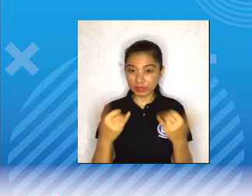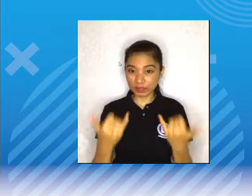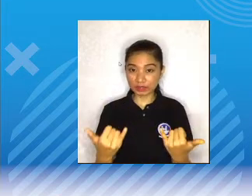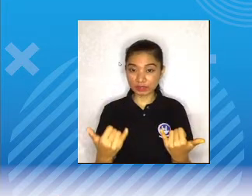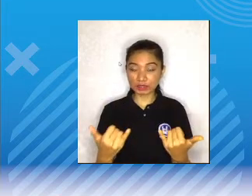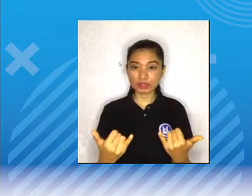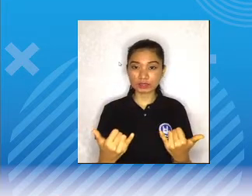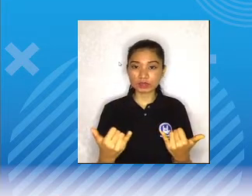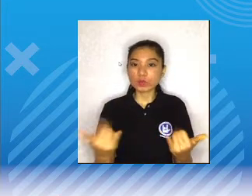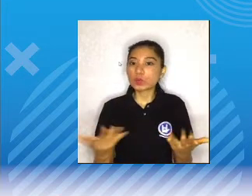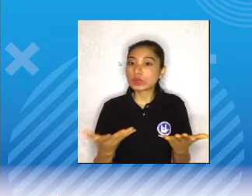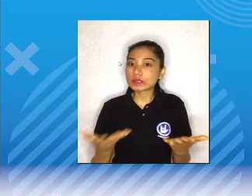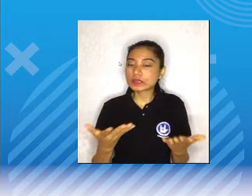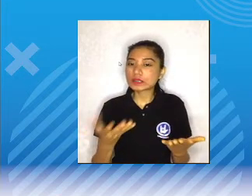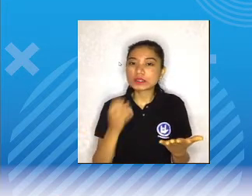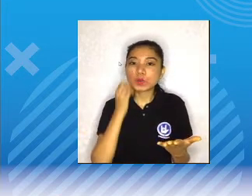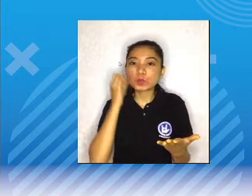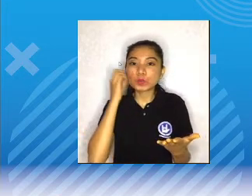rin nagtatrabaho,